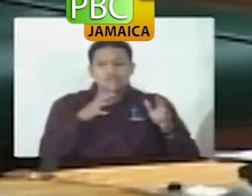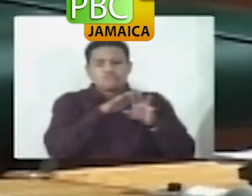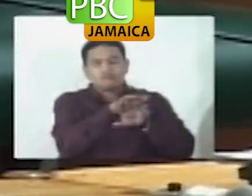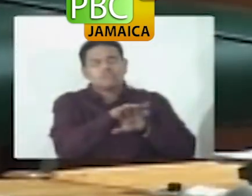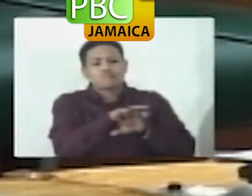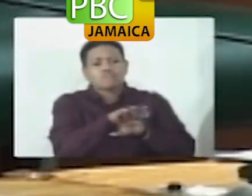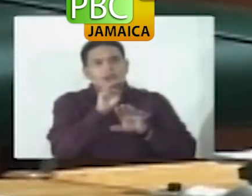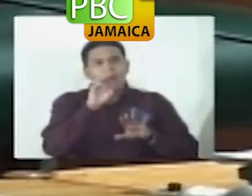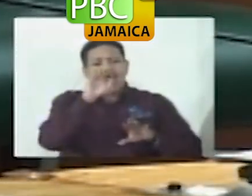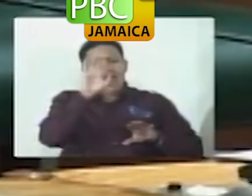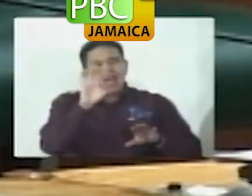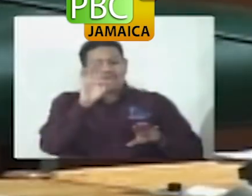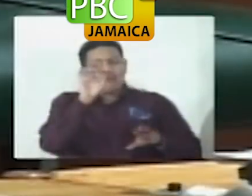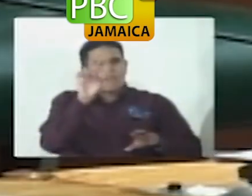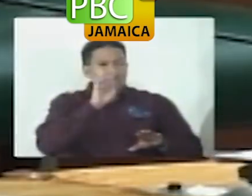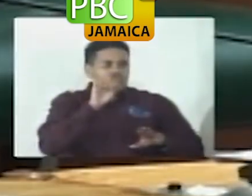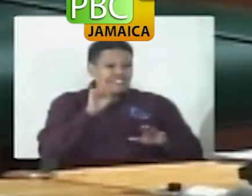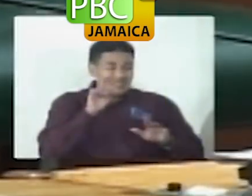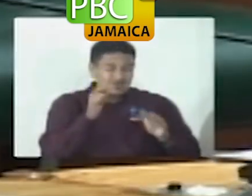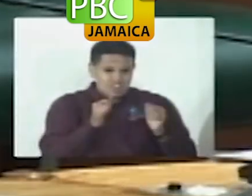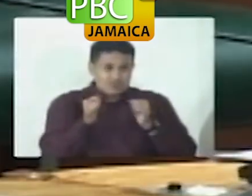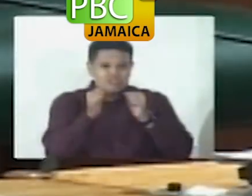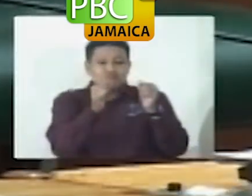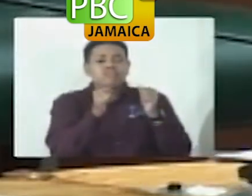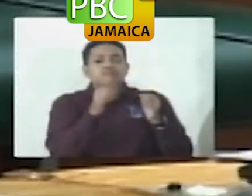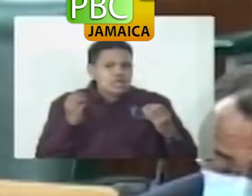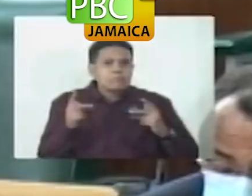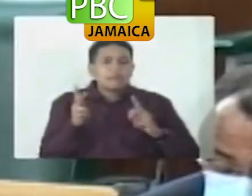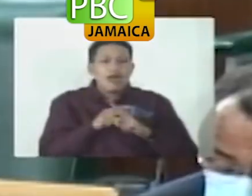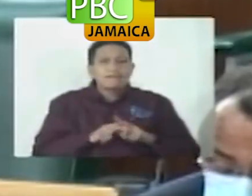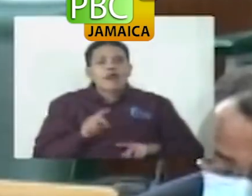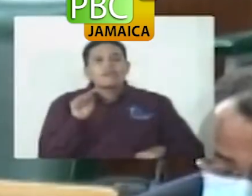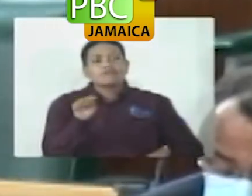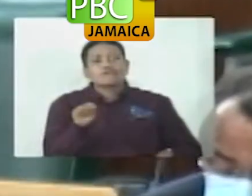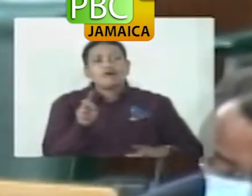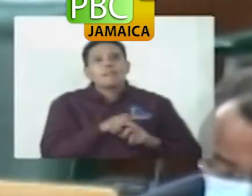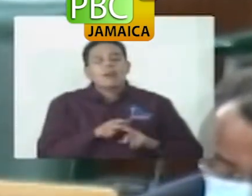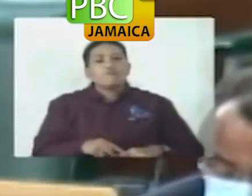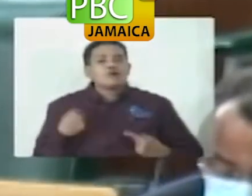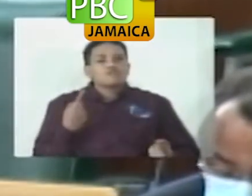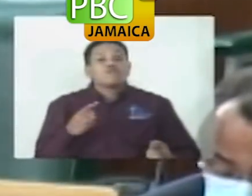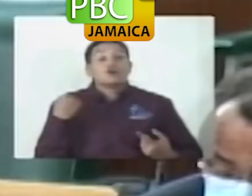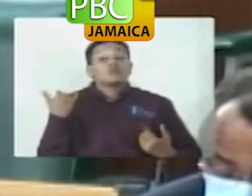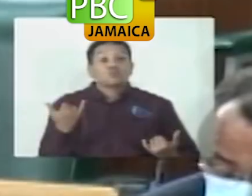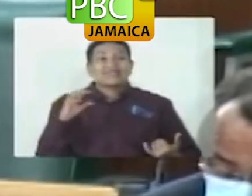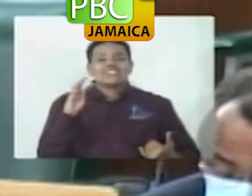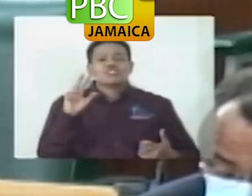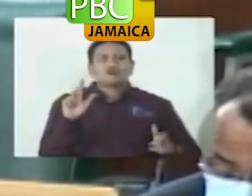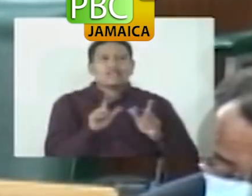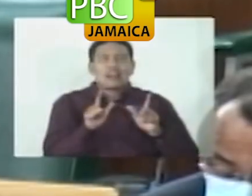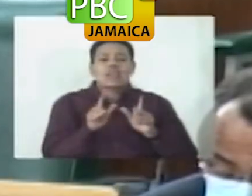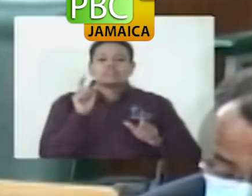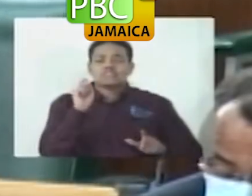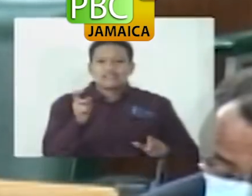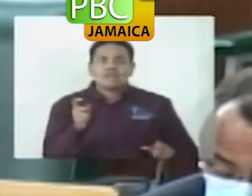cannabis exporting business. He sought to set the record straight. To date, 63 licenses have been